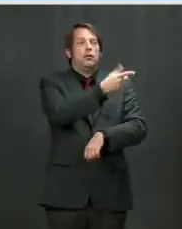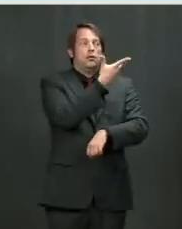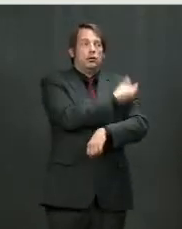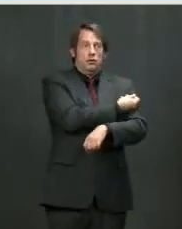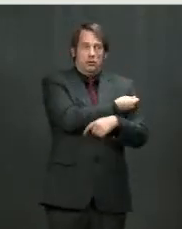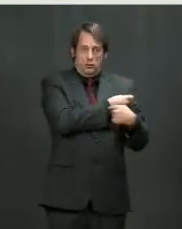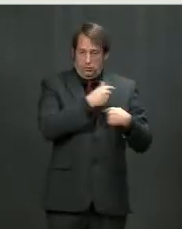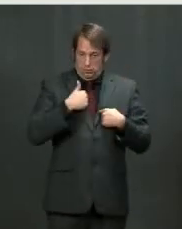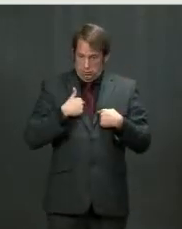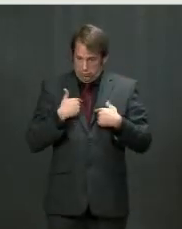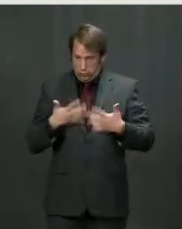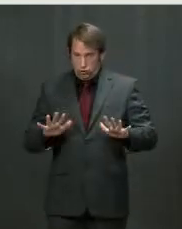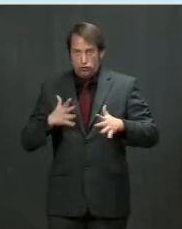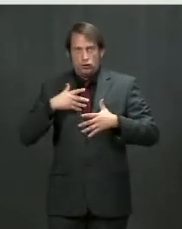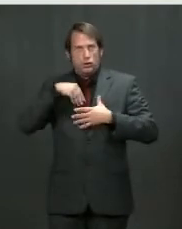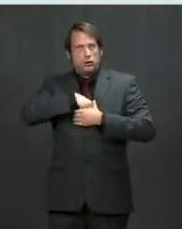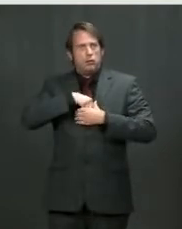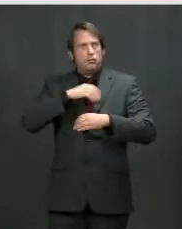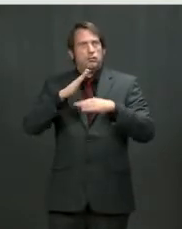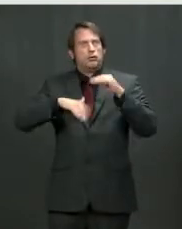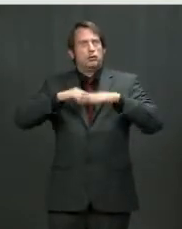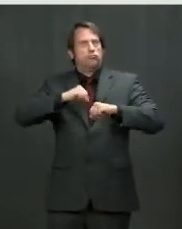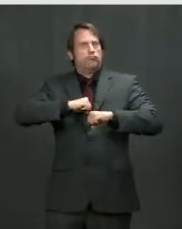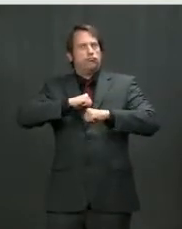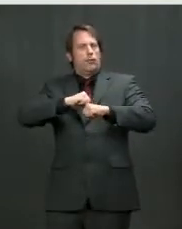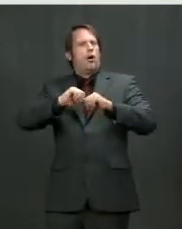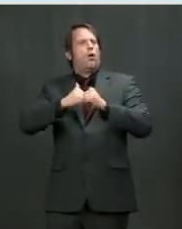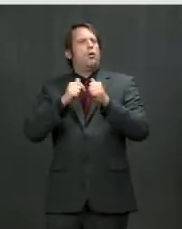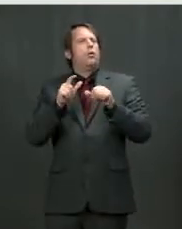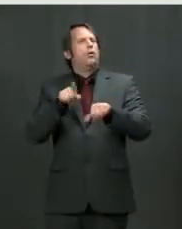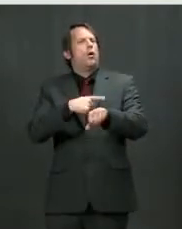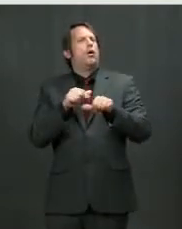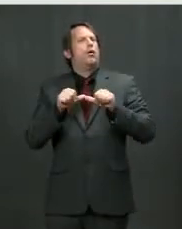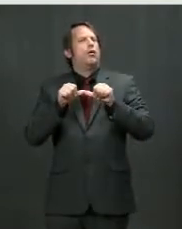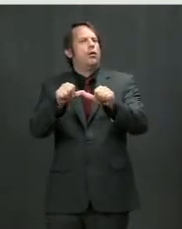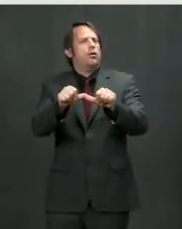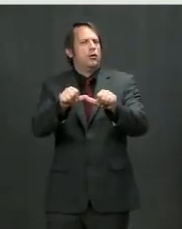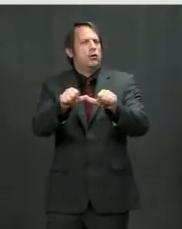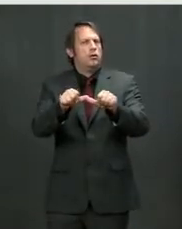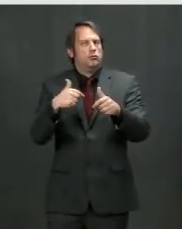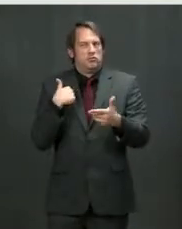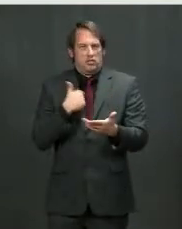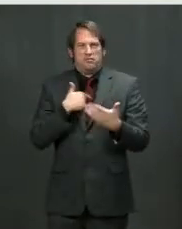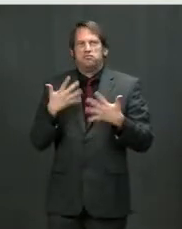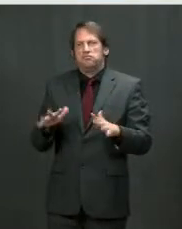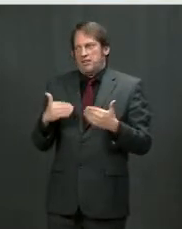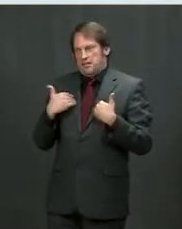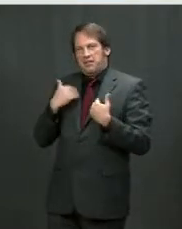to natural infection, we now have a considerable amount of information related to the